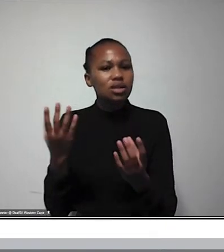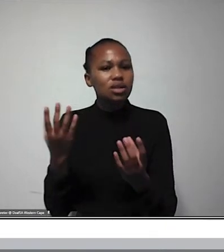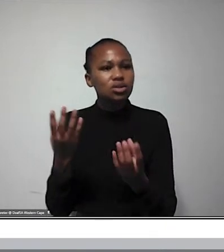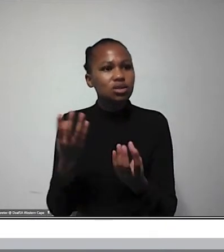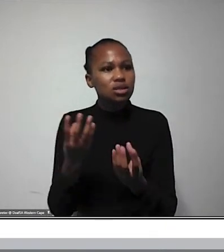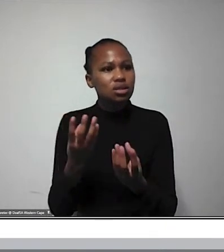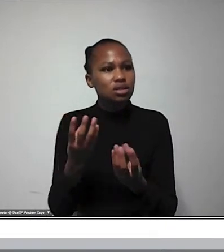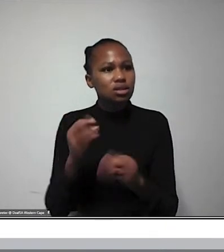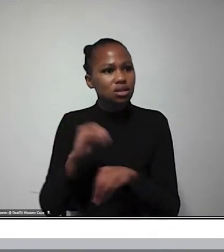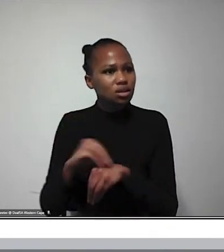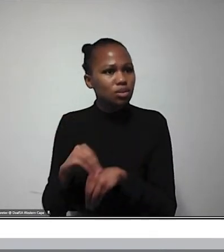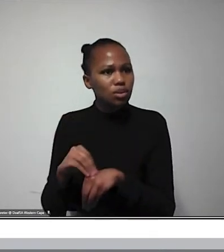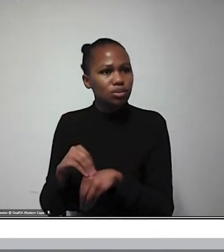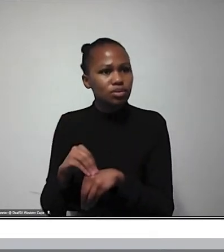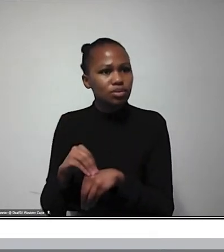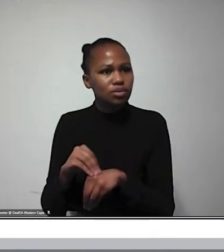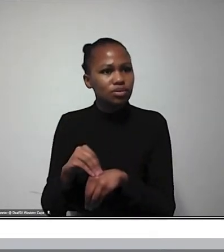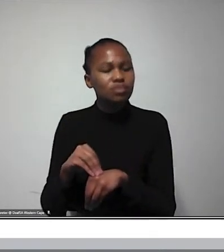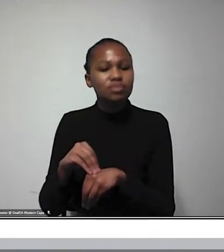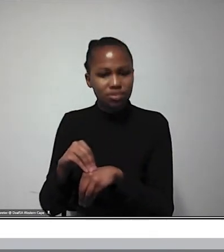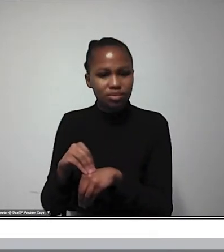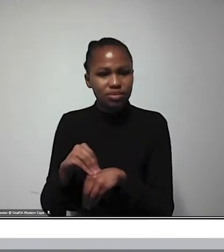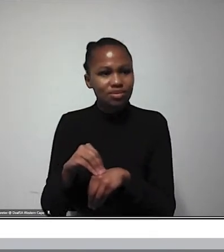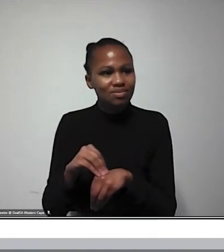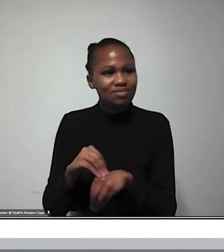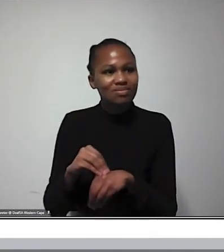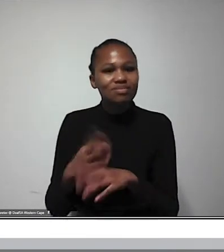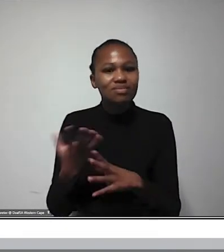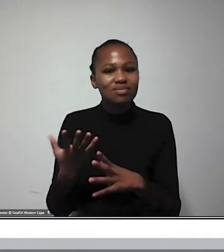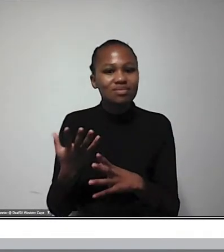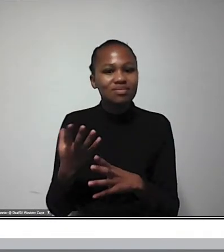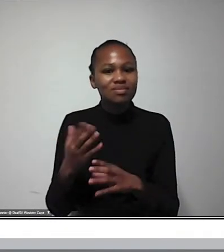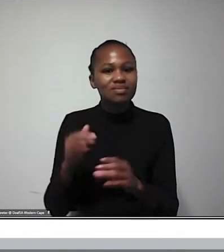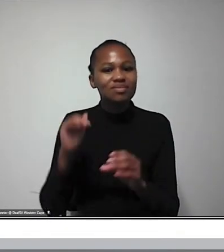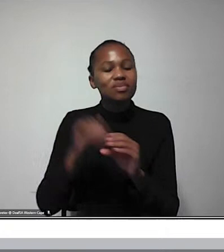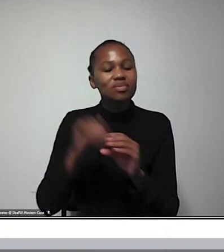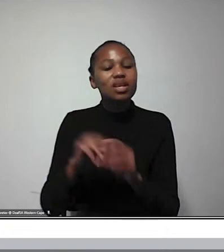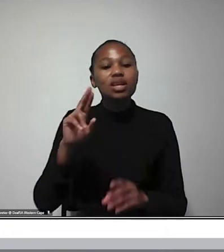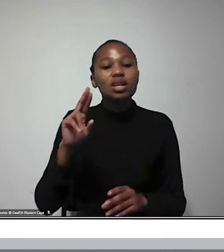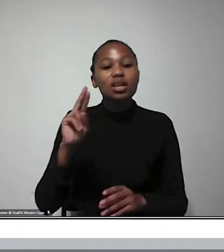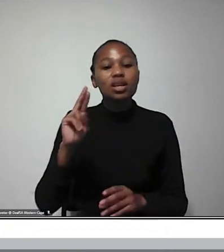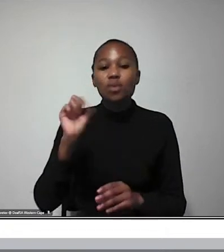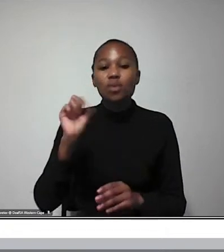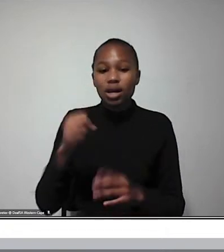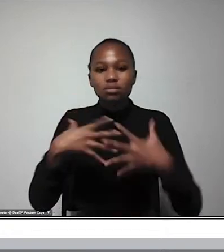So with the closure of the US, potentially,